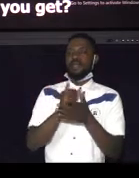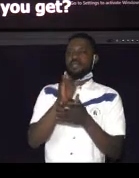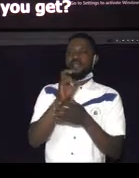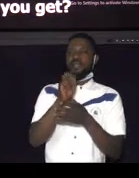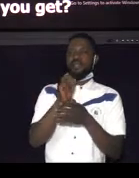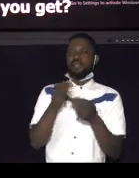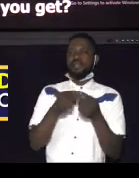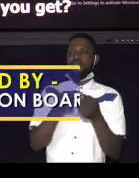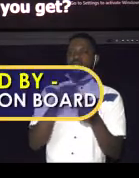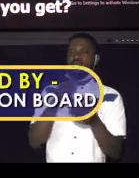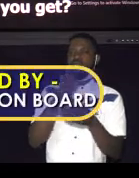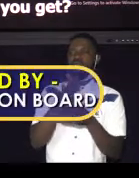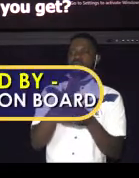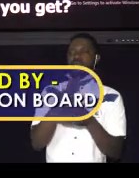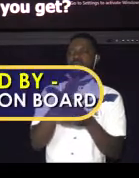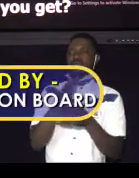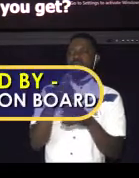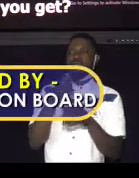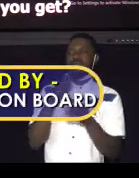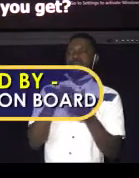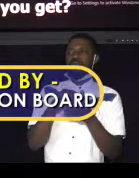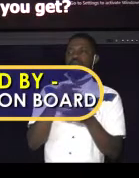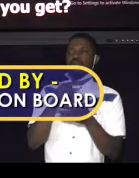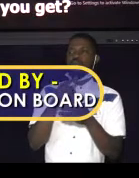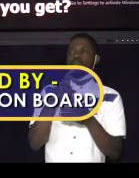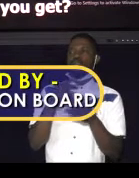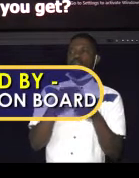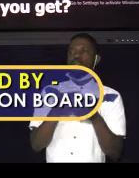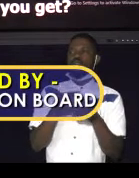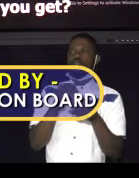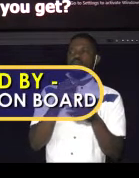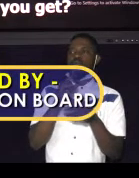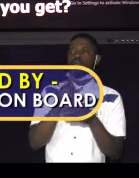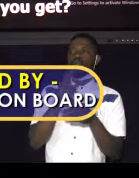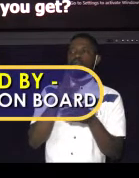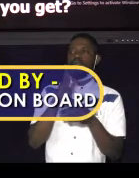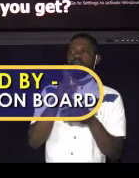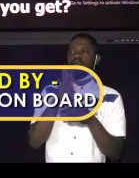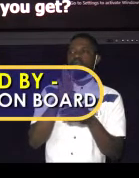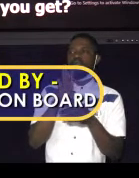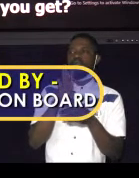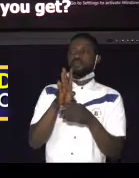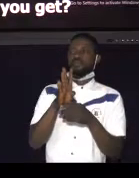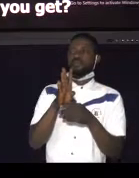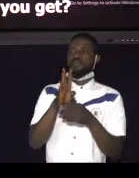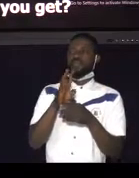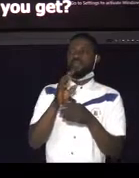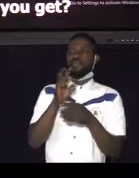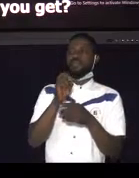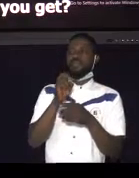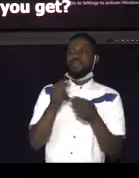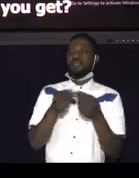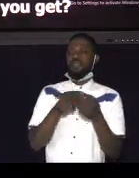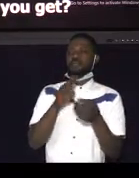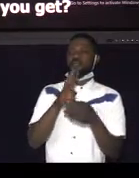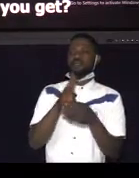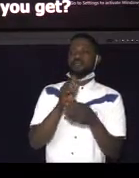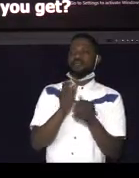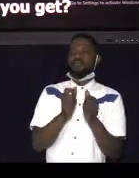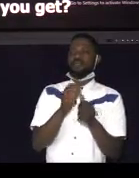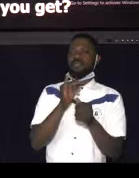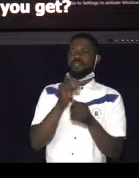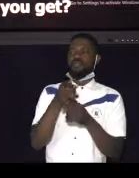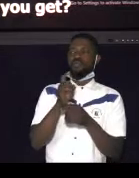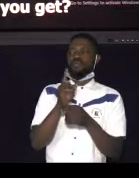30 times 5, and that is 150. For this one, the short angle is 1, 2, 3, 4. And that is 30 times 4, that